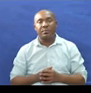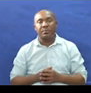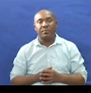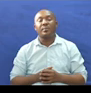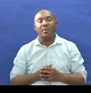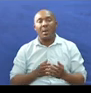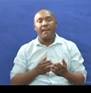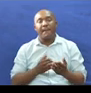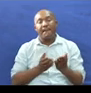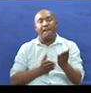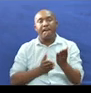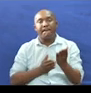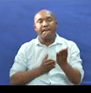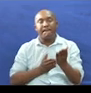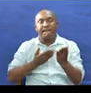Past.